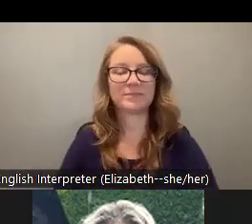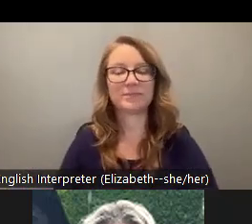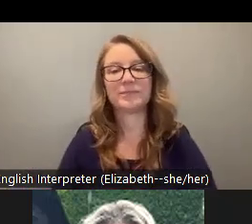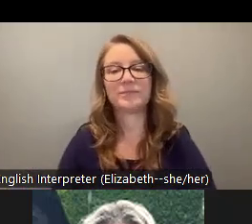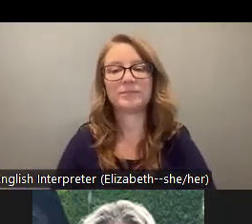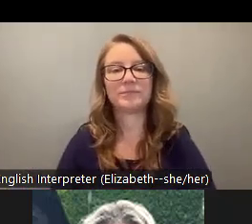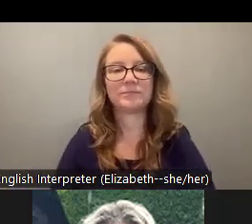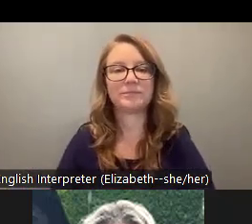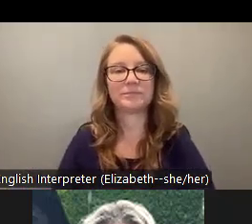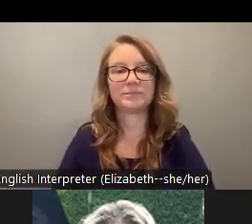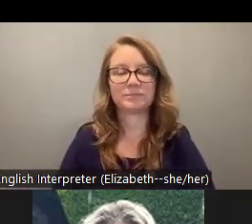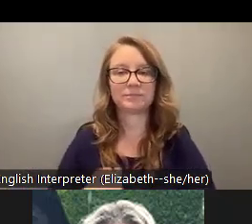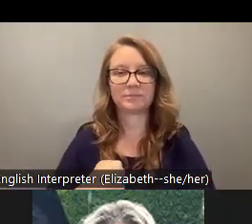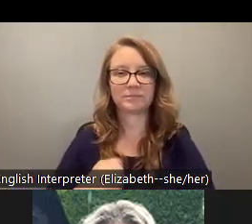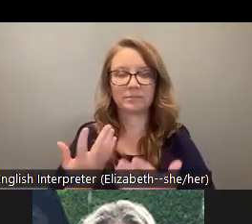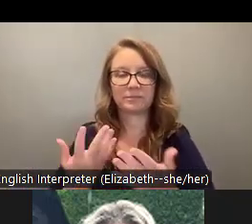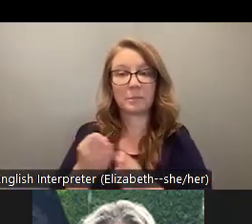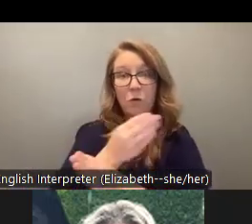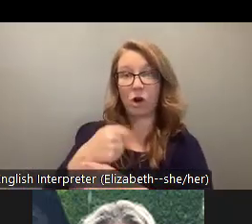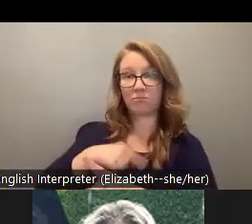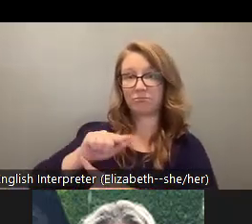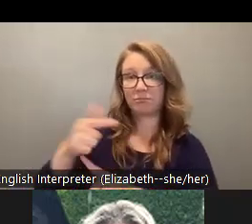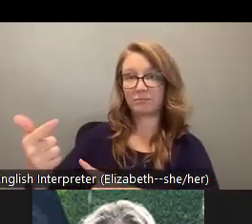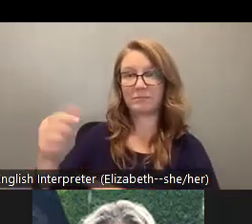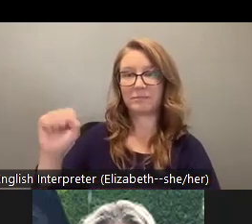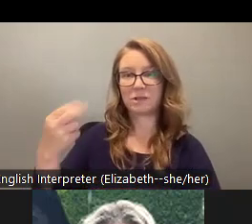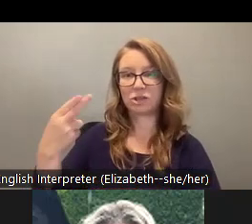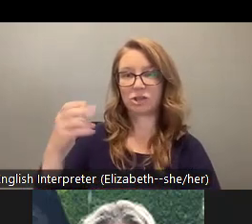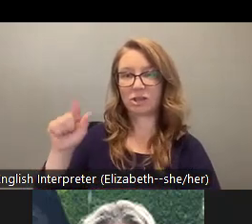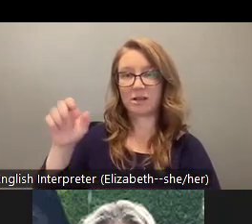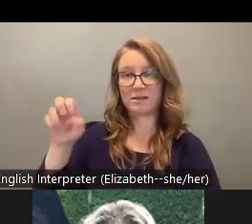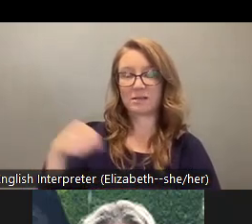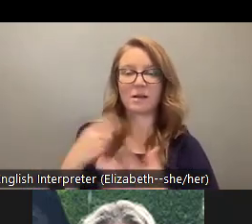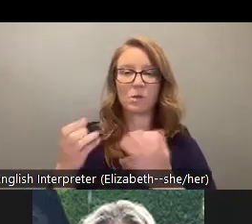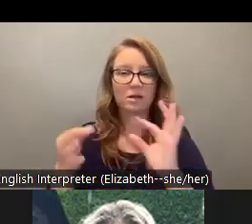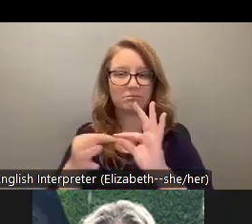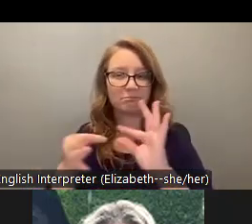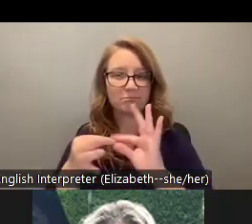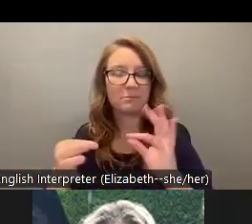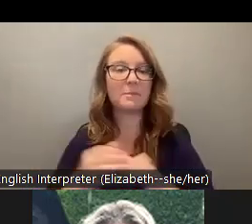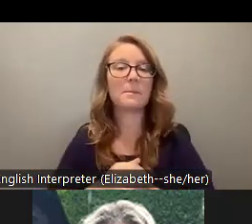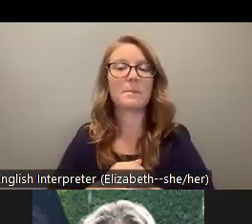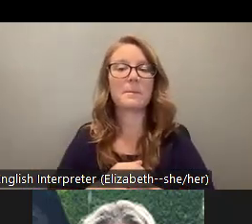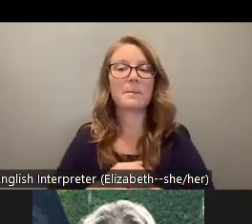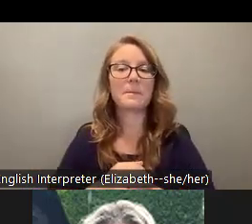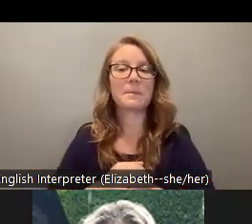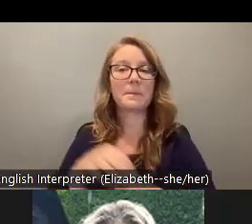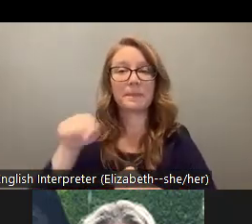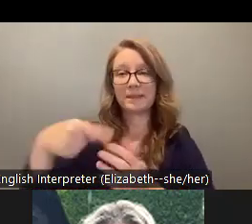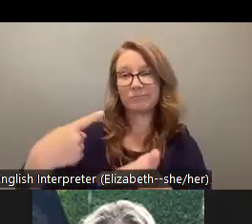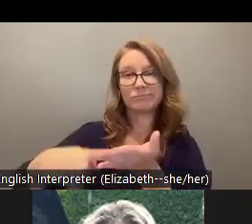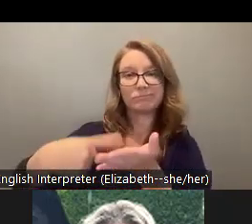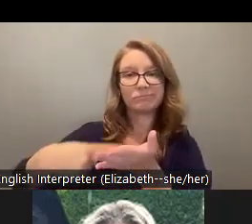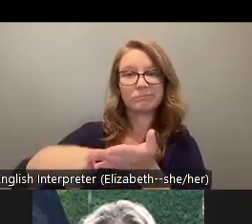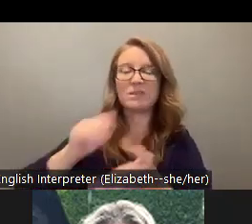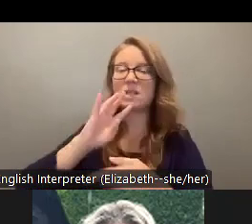Wanted to note, Sheldon, before I pass the mic over to you, that we started the discussion of a